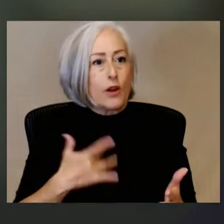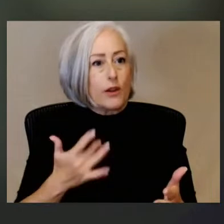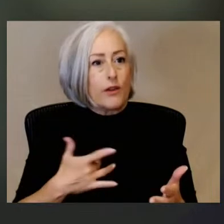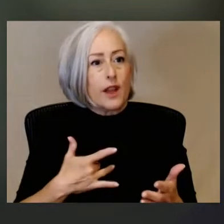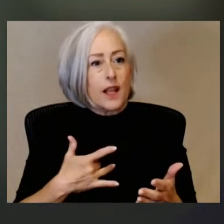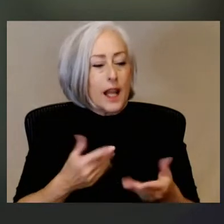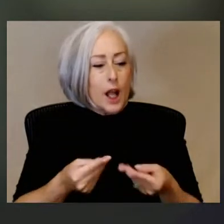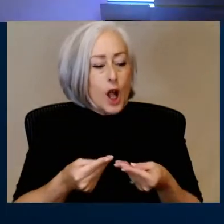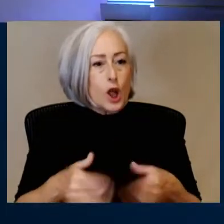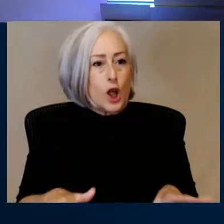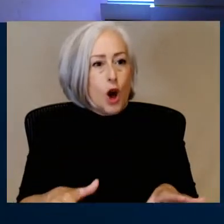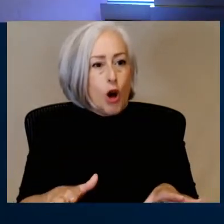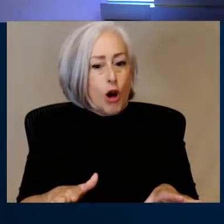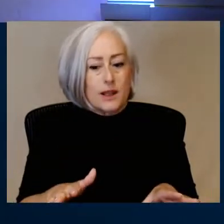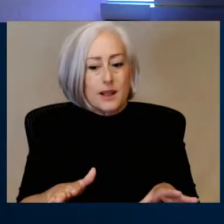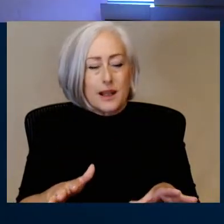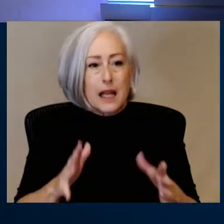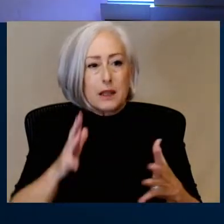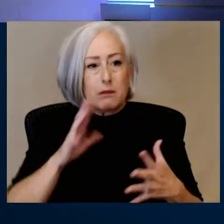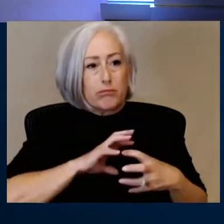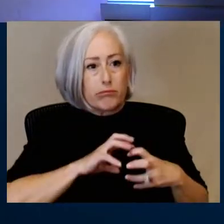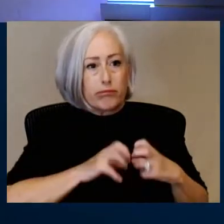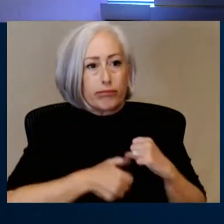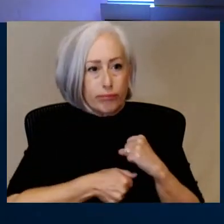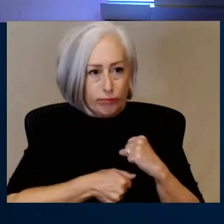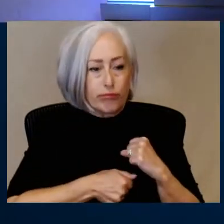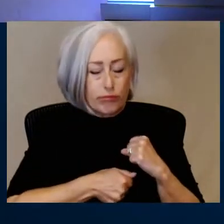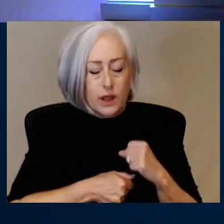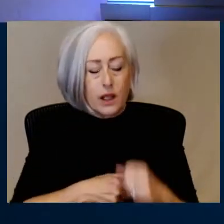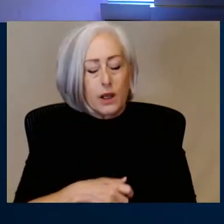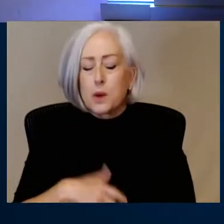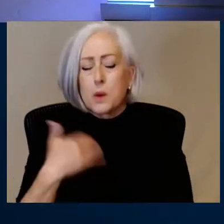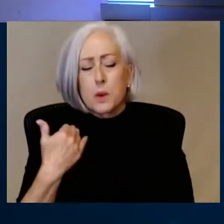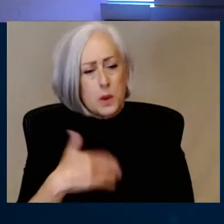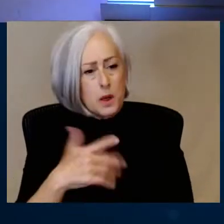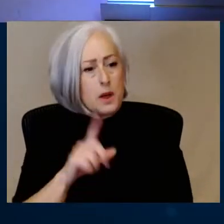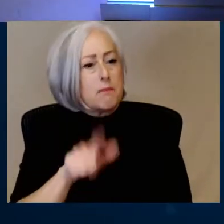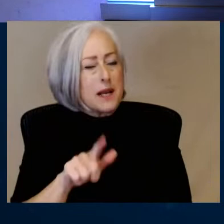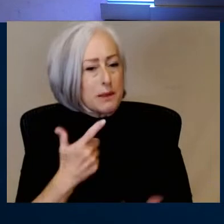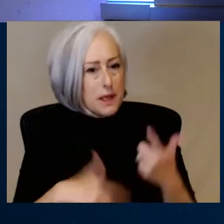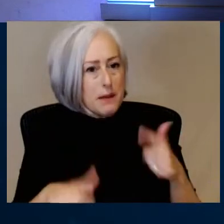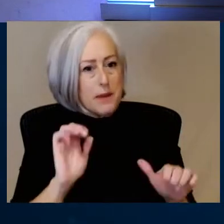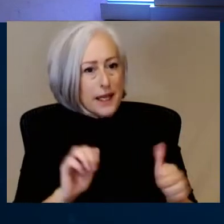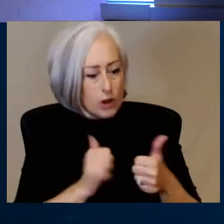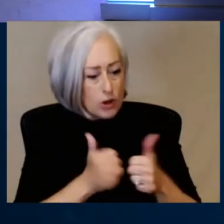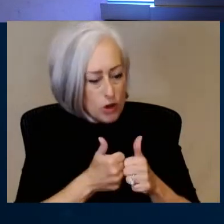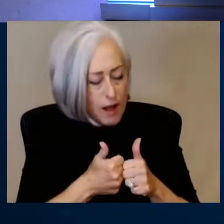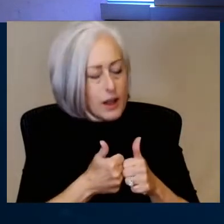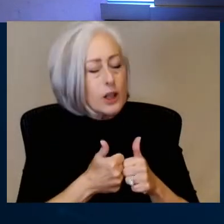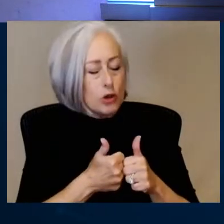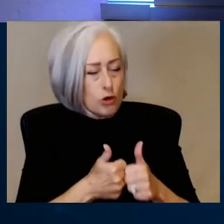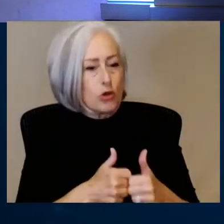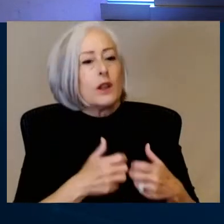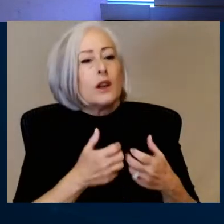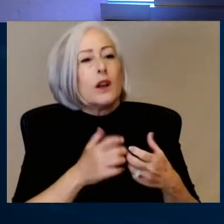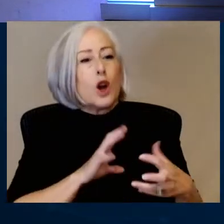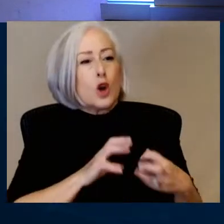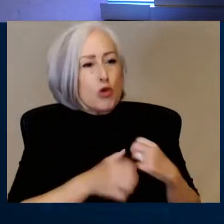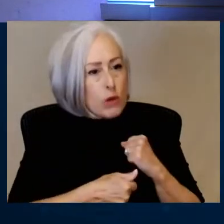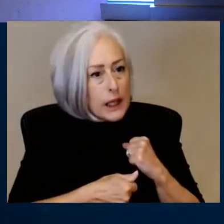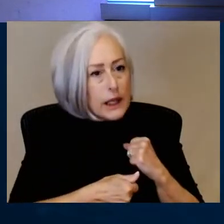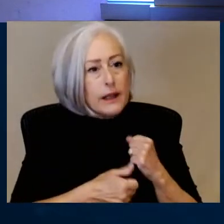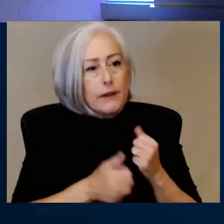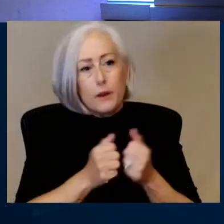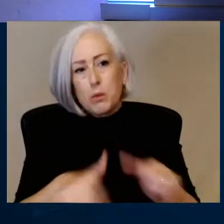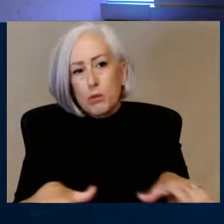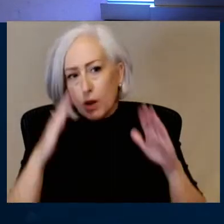hopelessness. Yeah, that's got to be a big challenge to you, that the grief and the hopelessness that comes with the diagnosis. We've probably